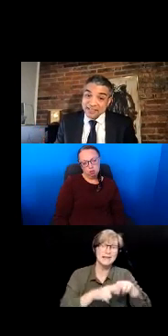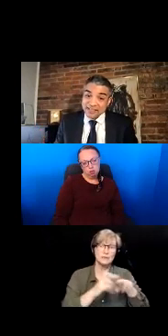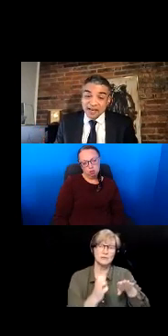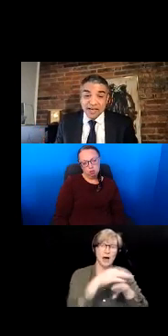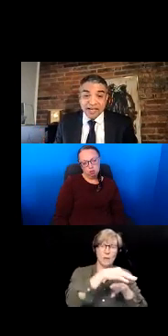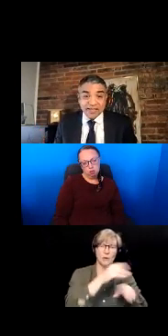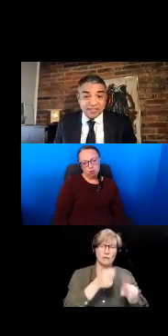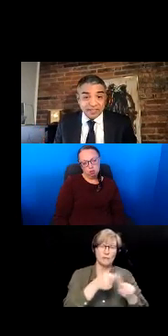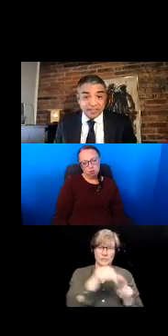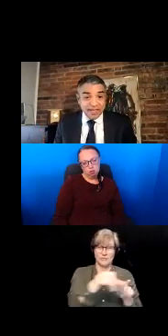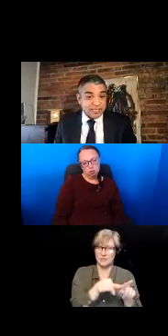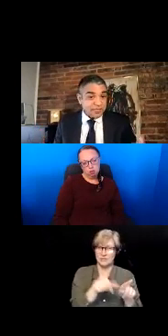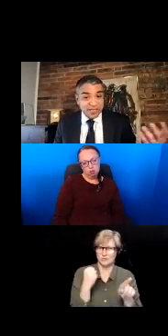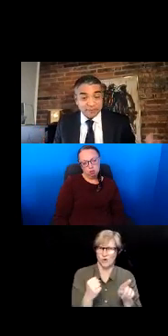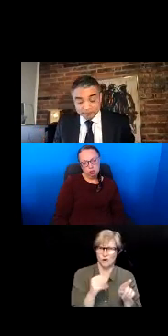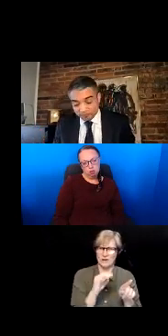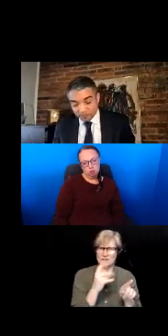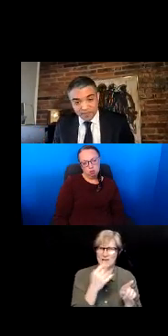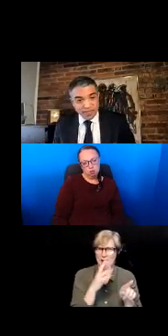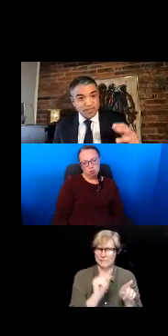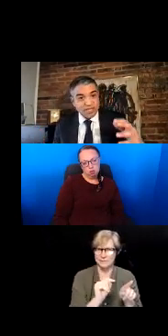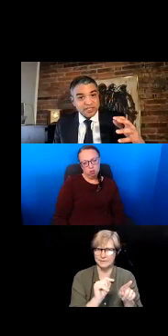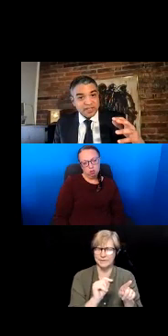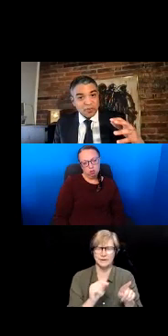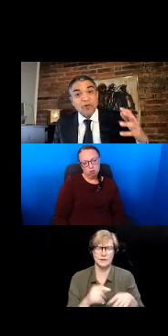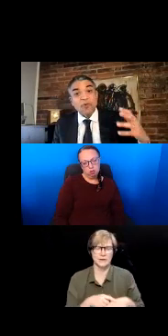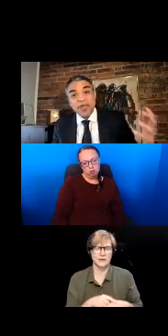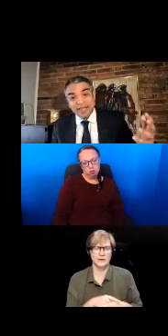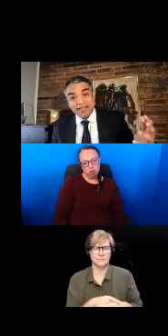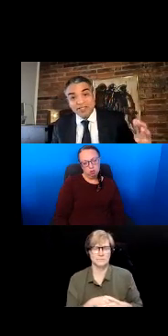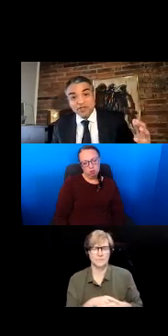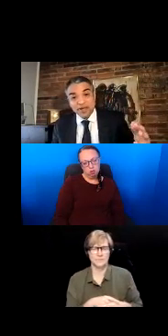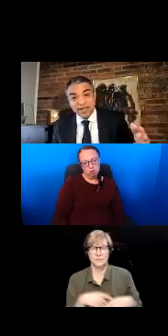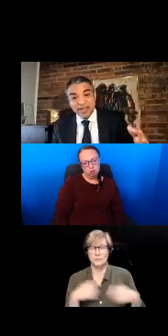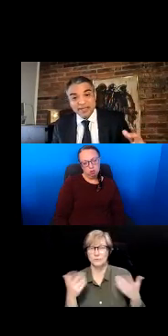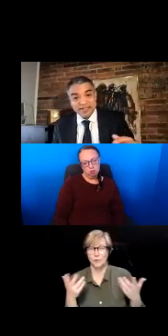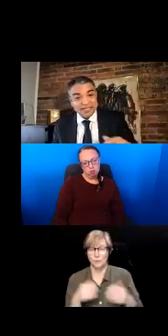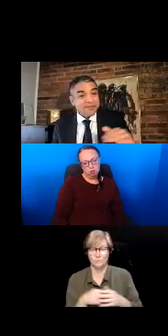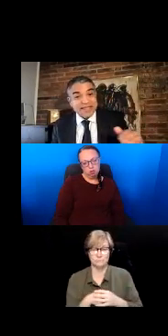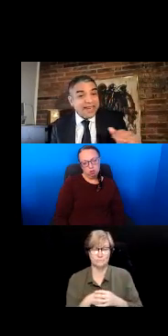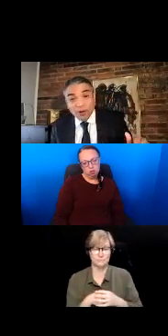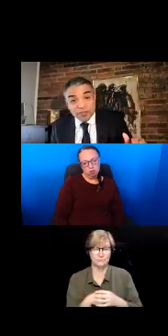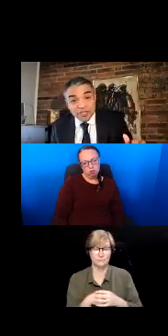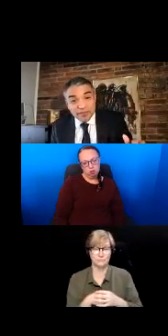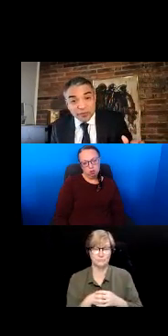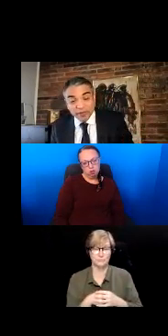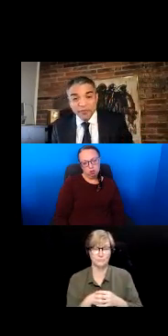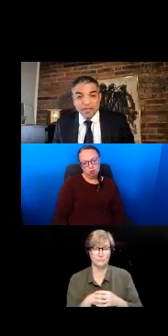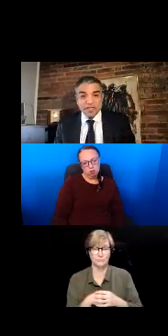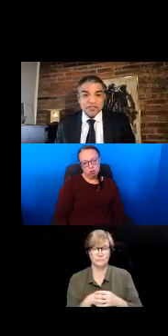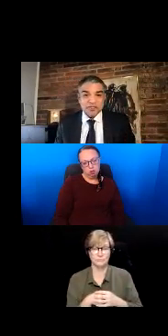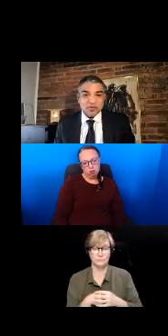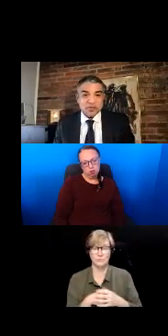intact. And that, as I was saying, that one way to try and even that out, if you